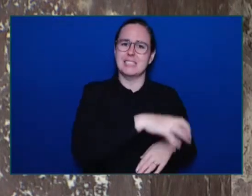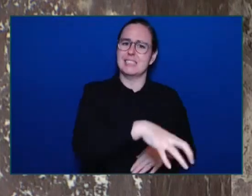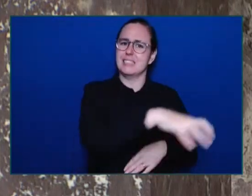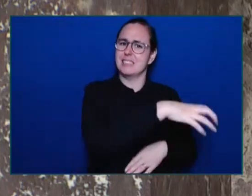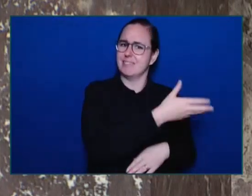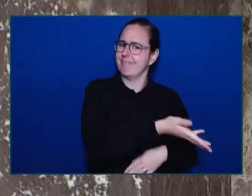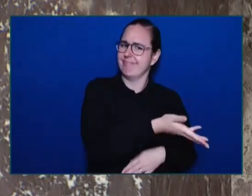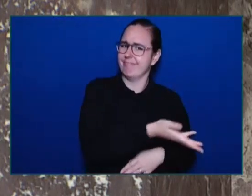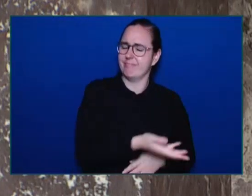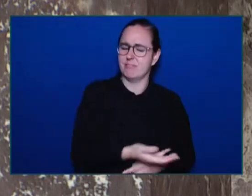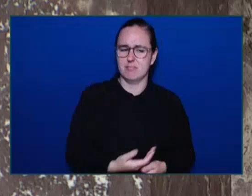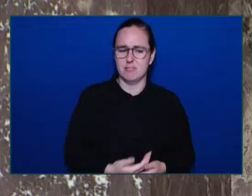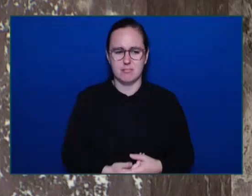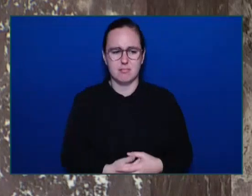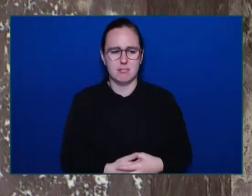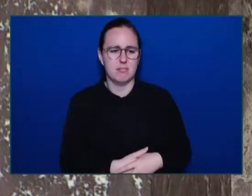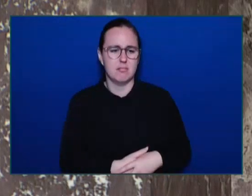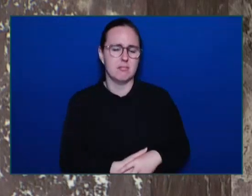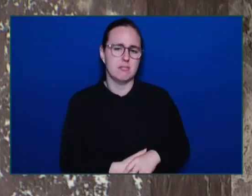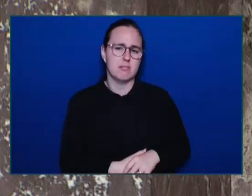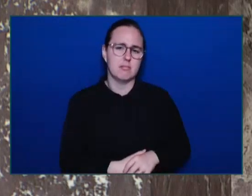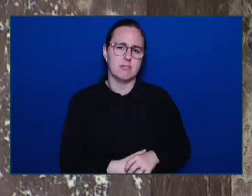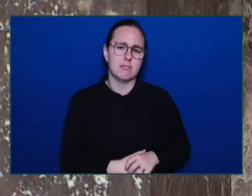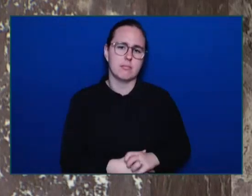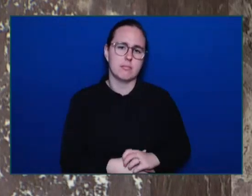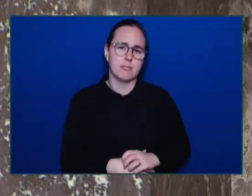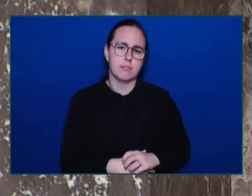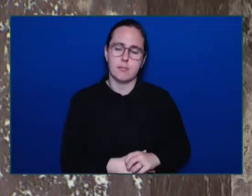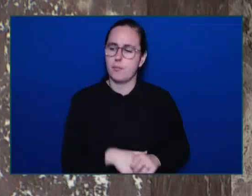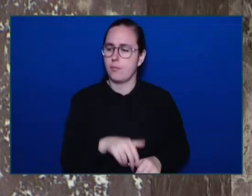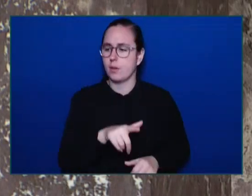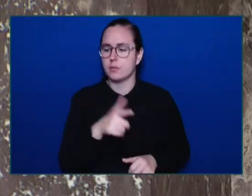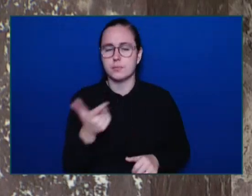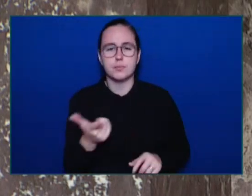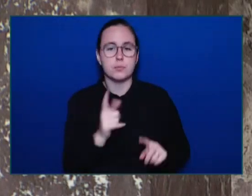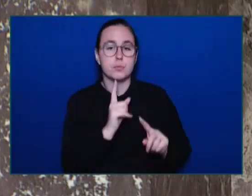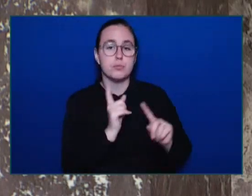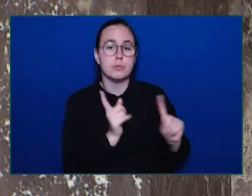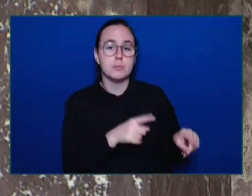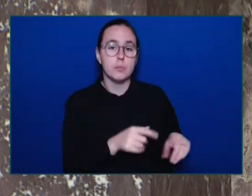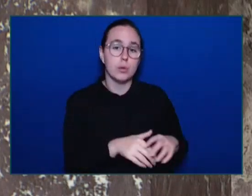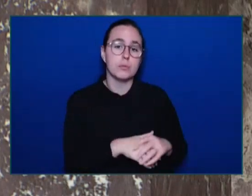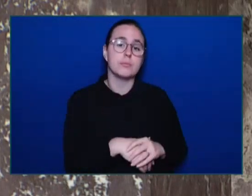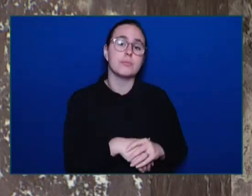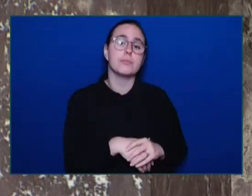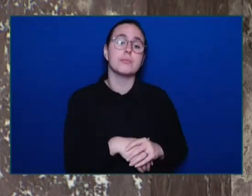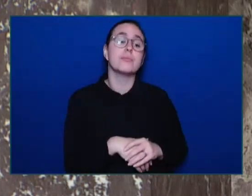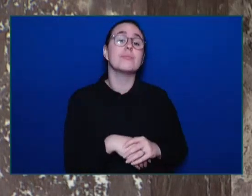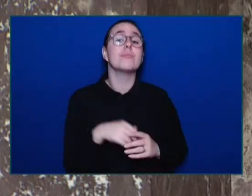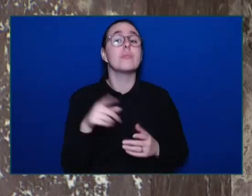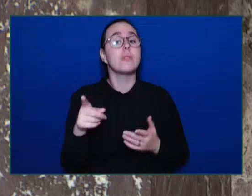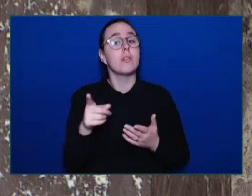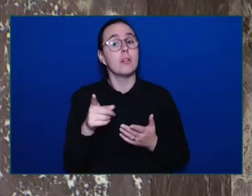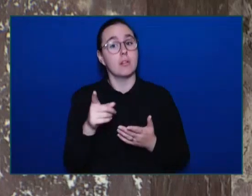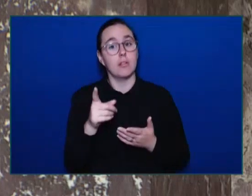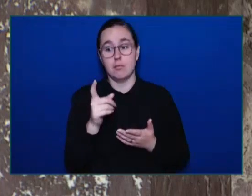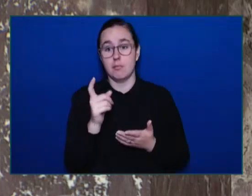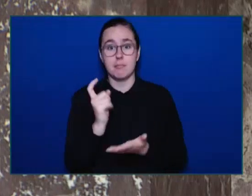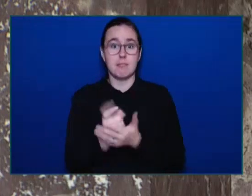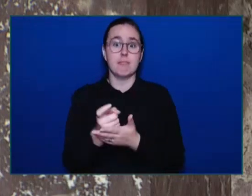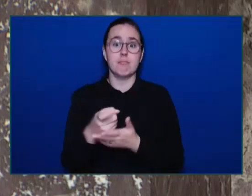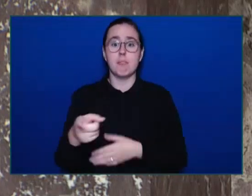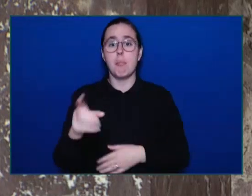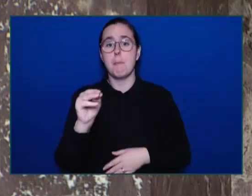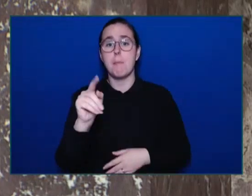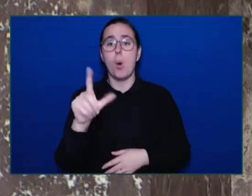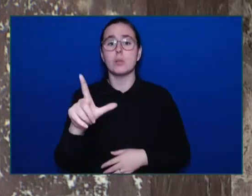government buying motels, moving people indoors. Yes, we did. We did that, Honourable Speaker, through the pandemic. We did that because people were